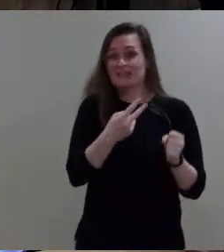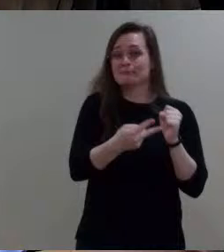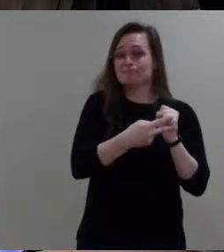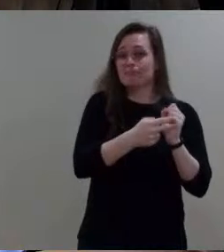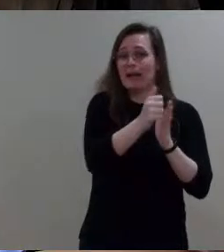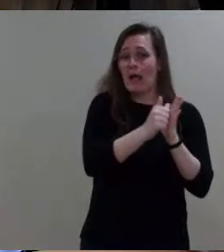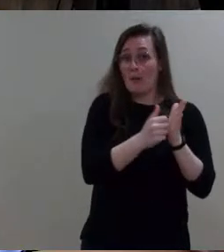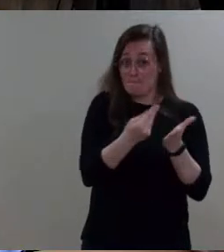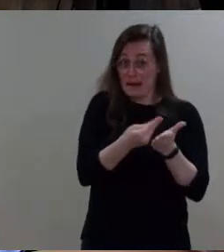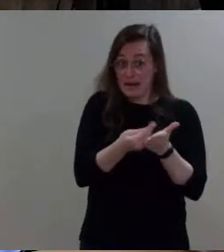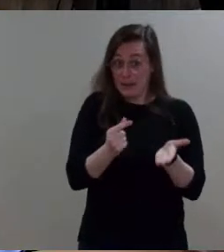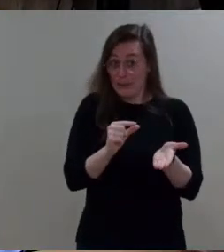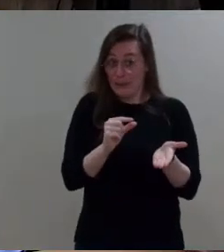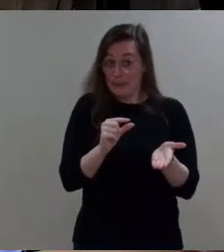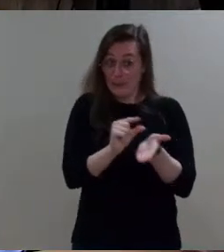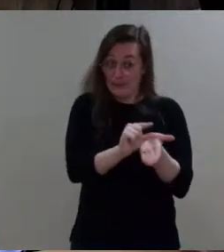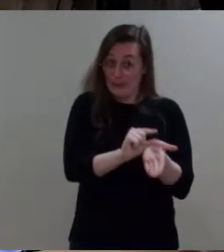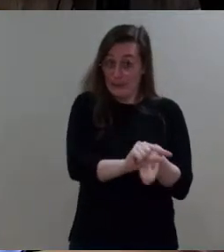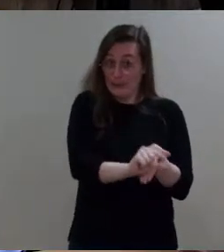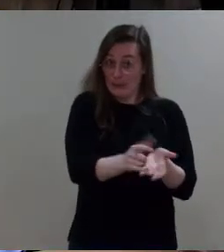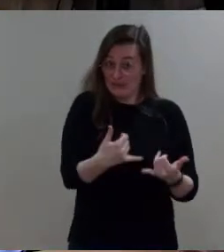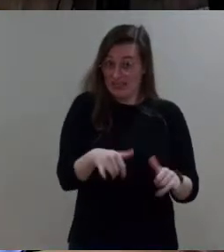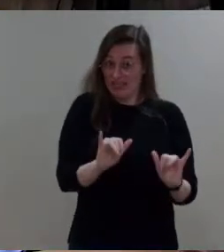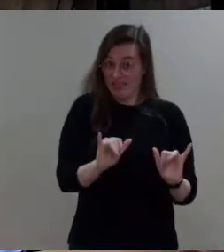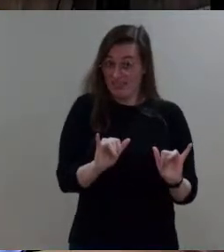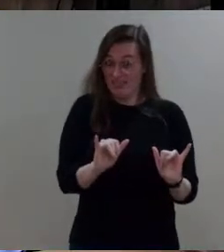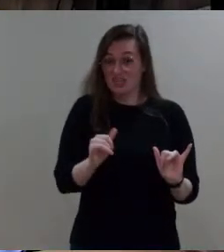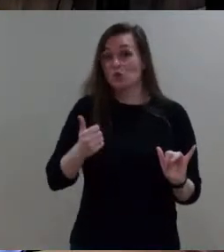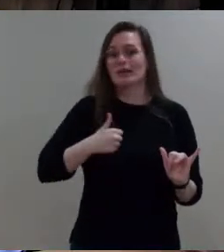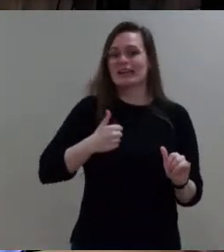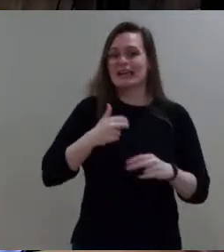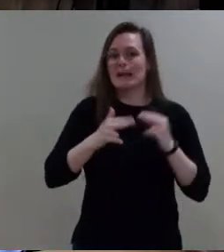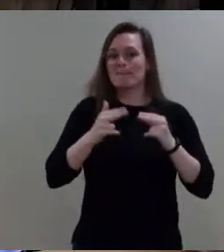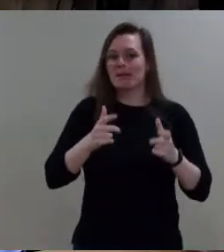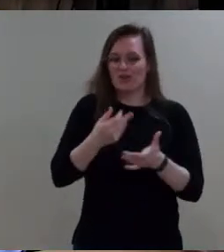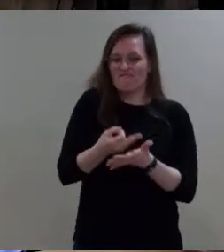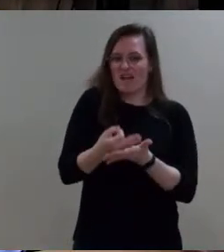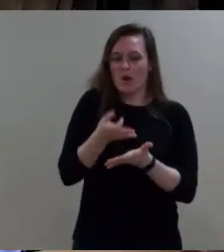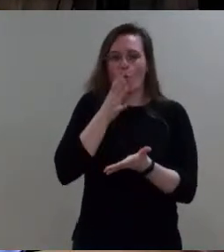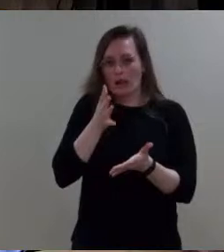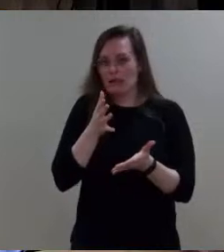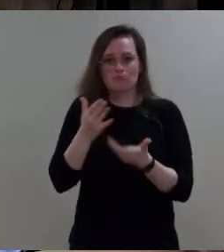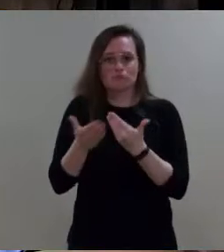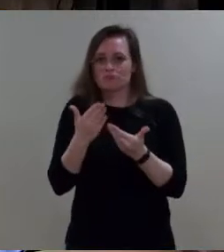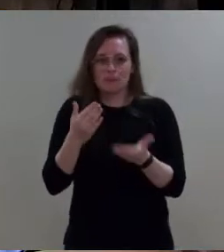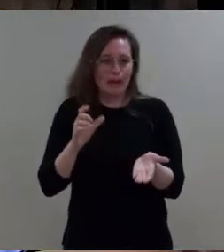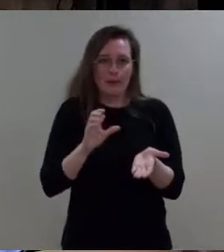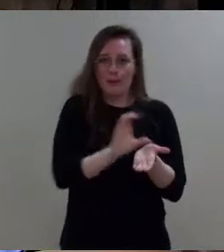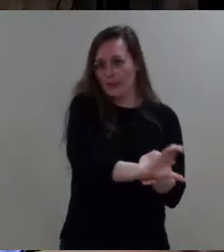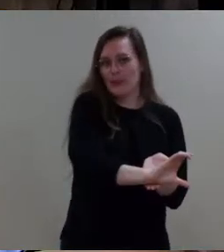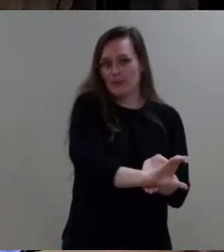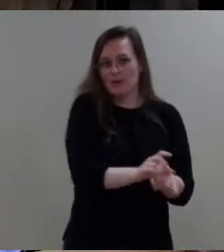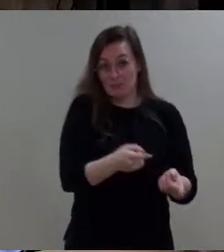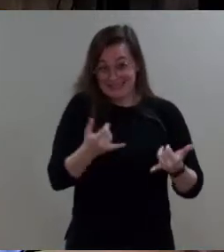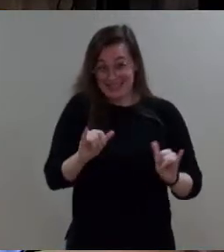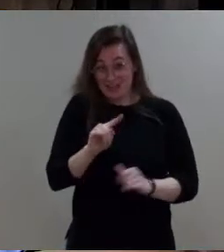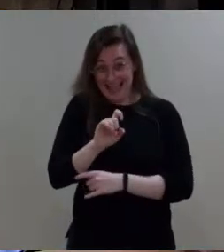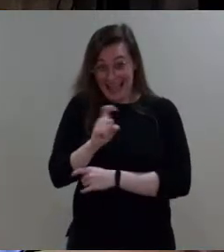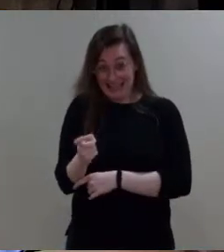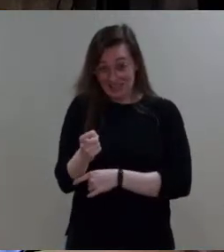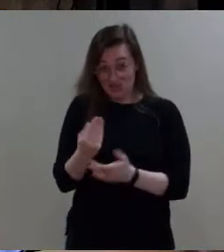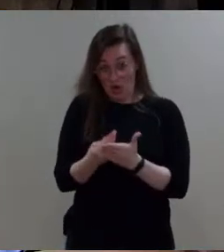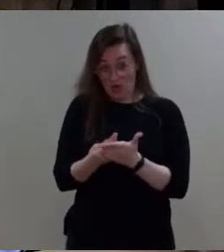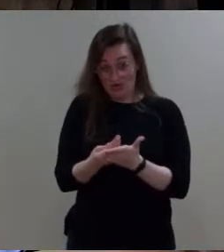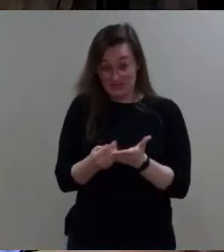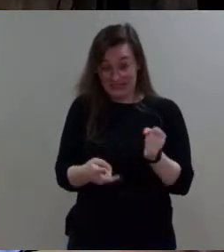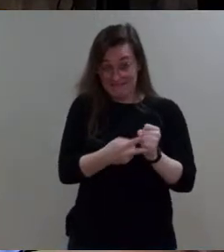that the Canadian Community Building Fund is gonna come regardless, but are we still putting tax dollars in there? Cause I was trying to figure out